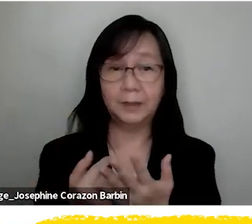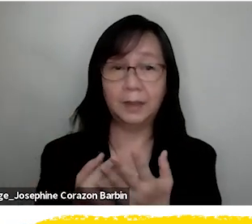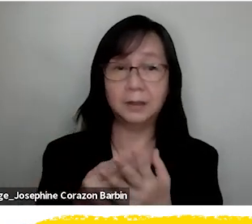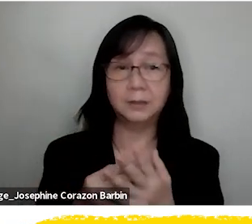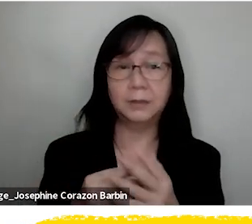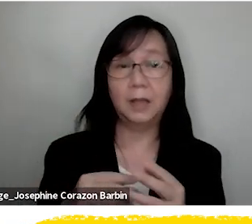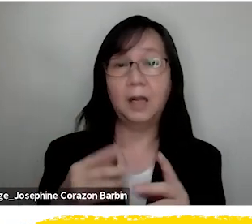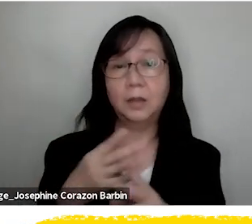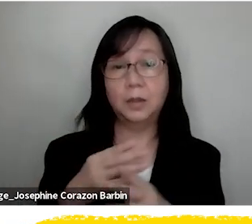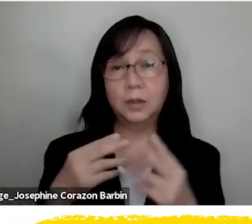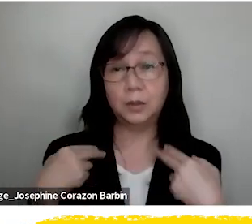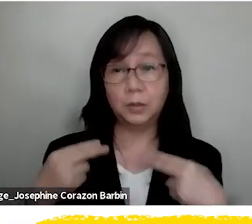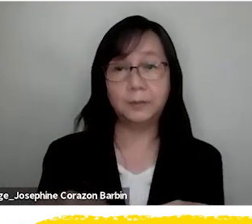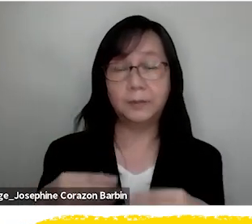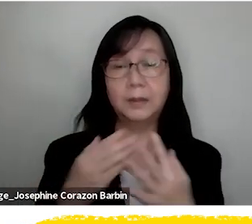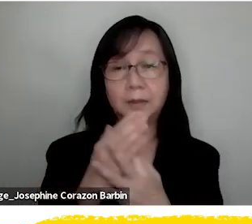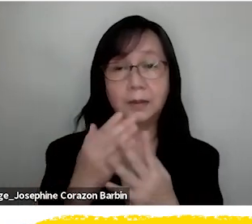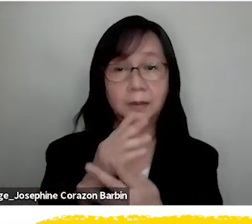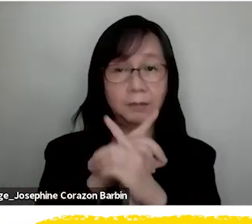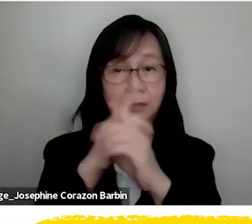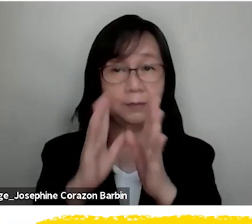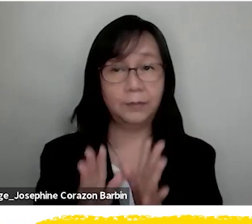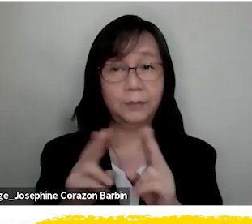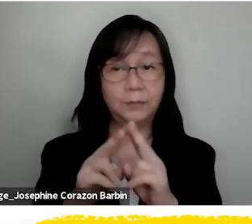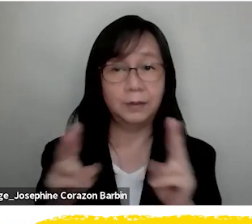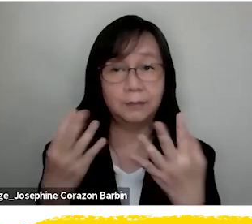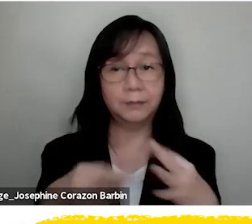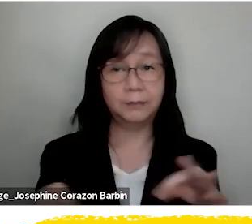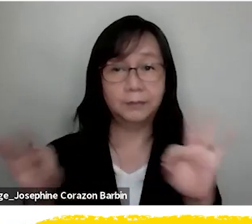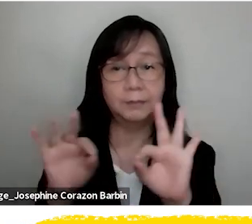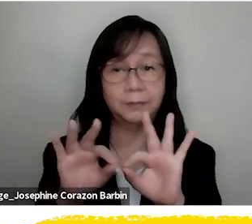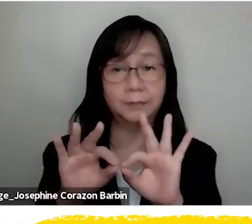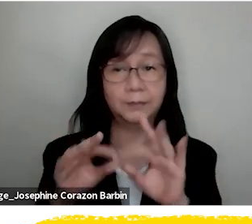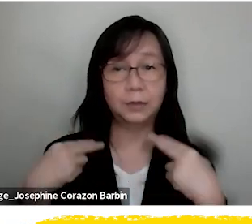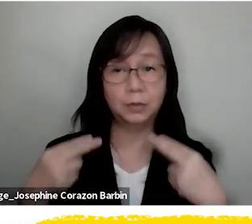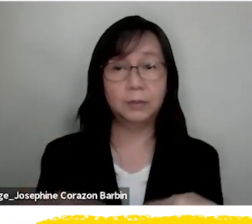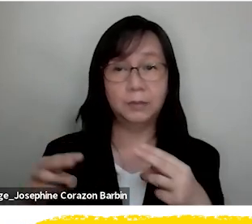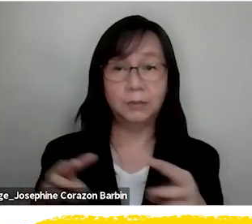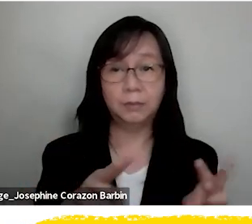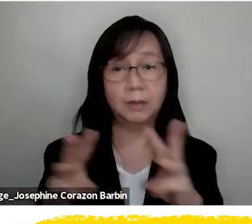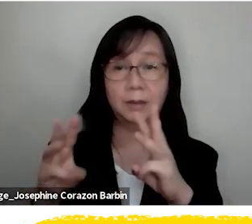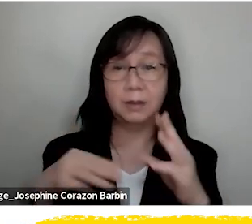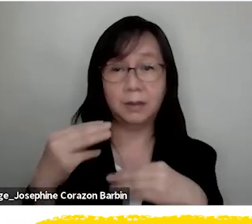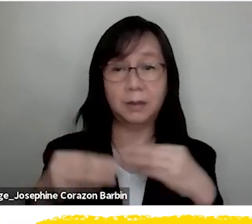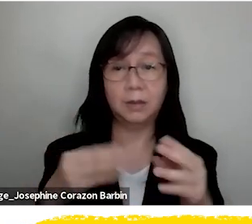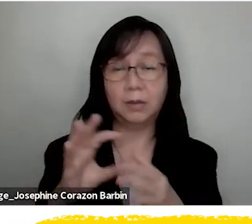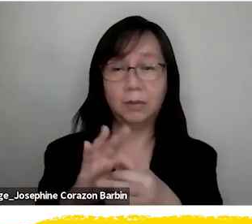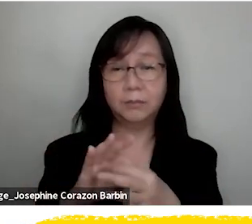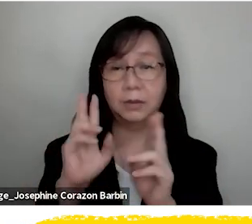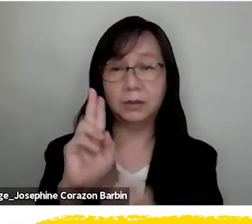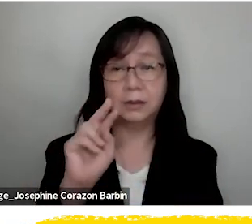Defenders, who is a very important human rights mechanism of the United